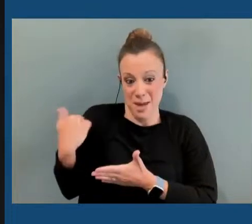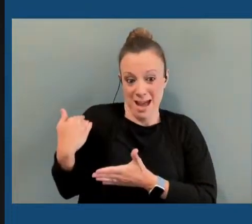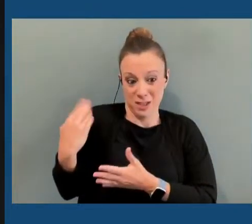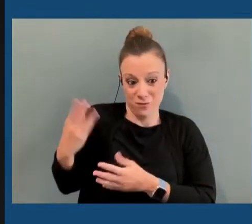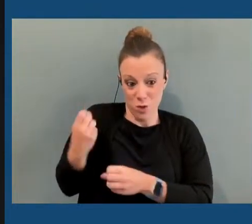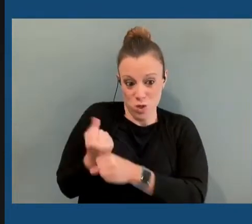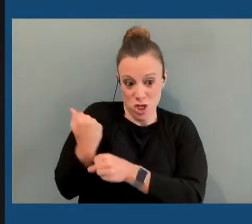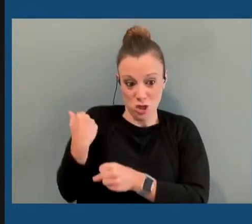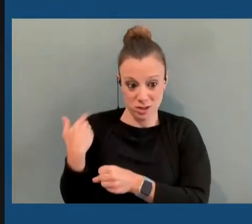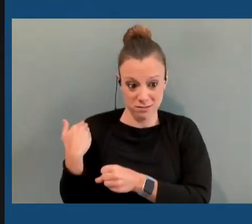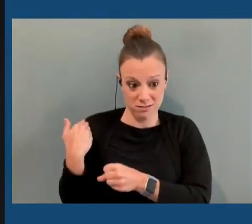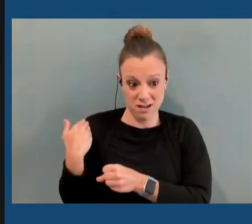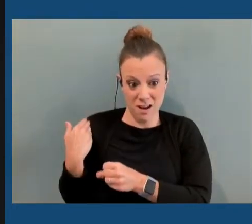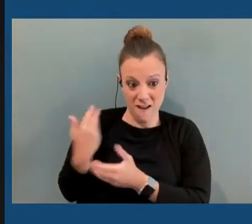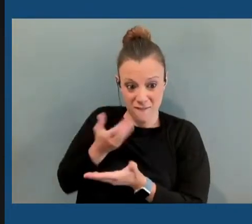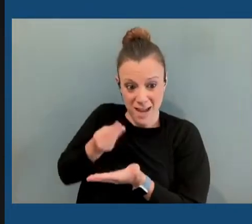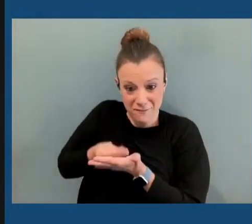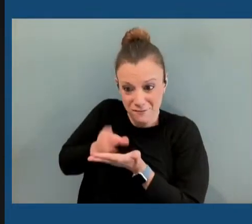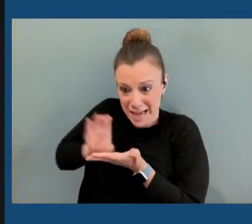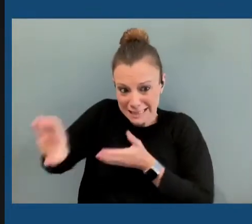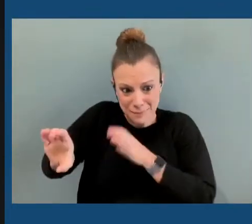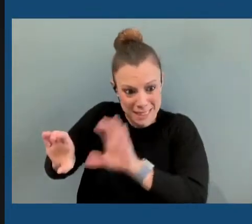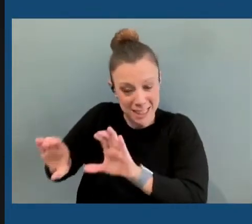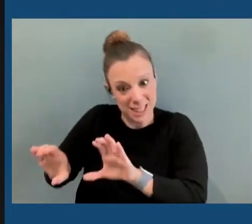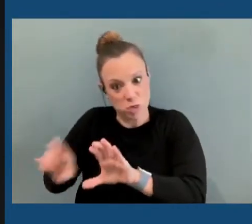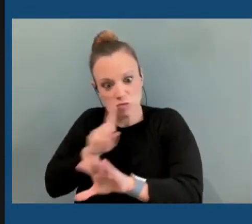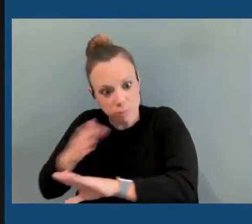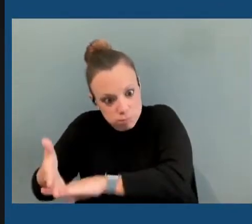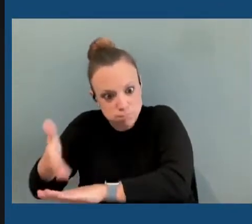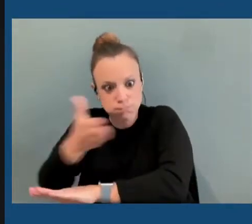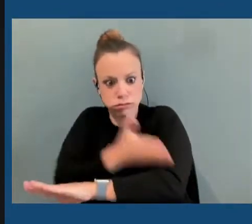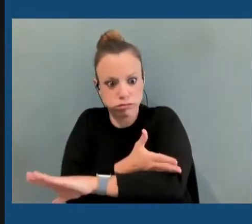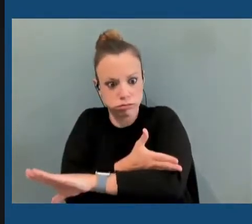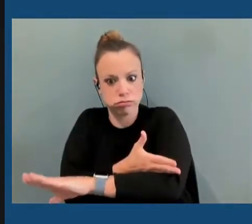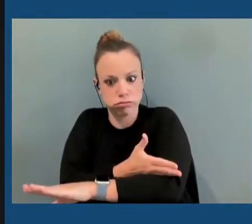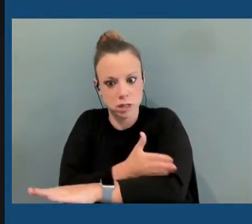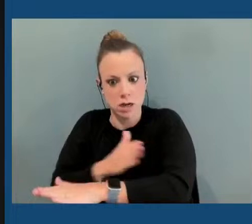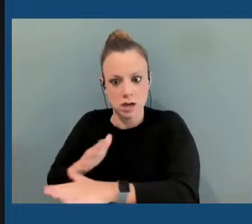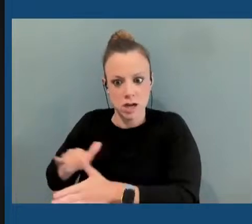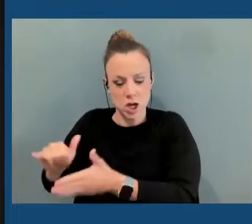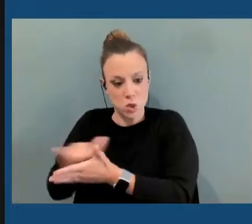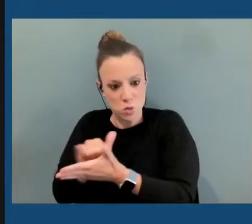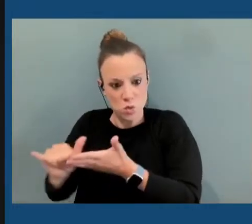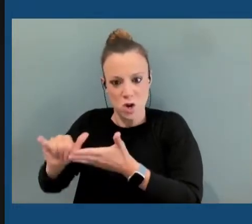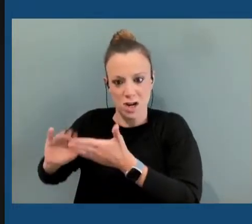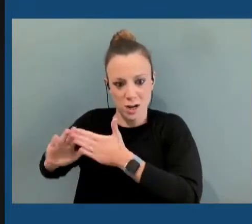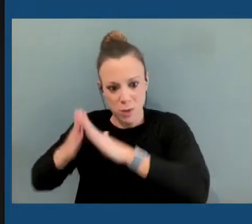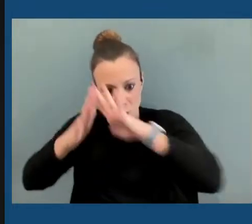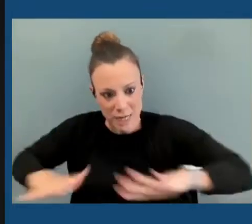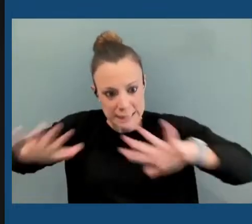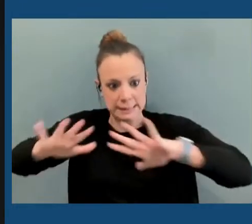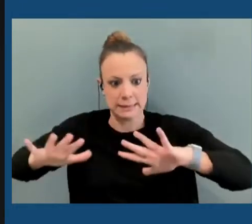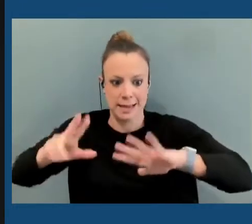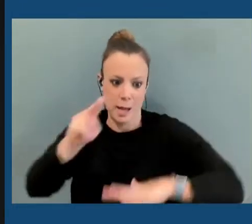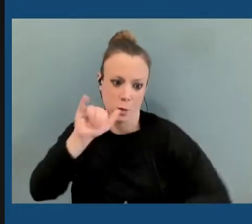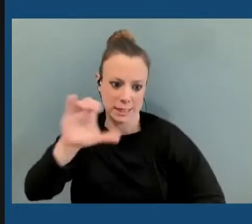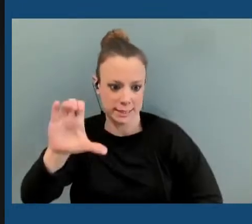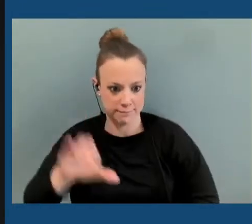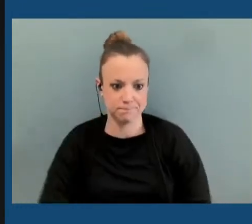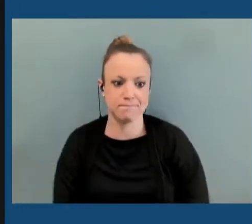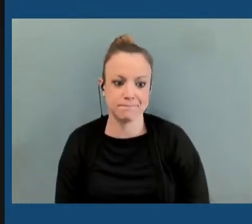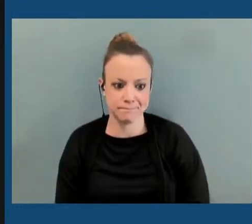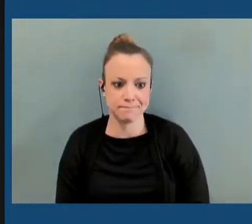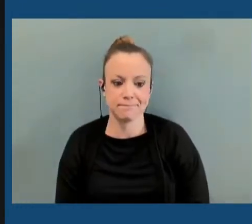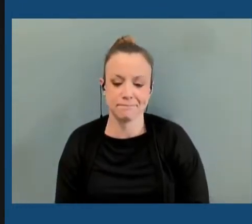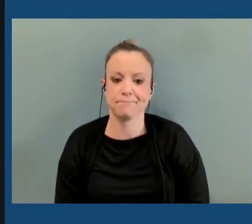an extreme improvement in the communities throughout the city. To the mayor